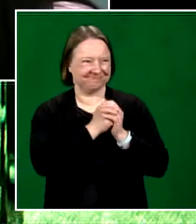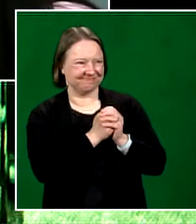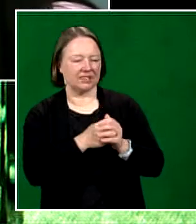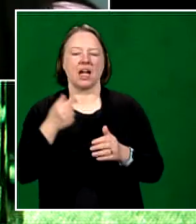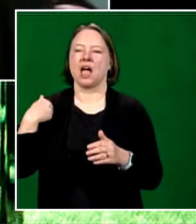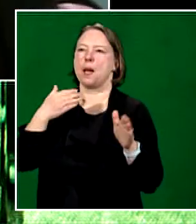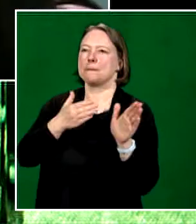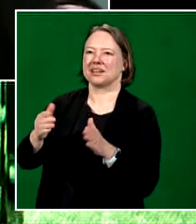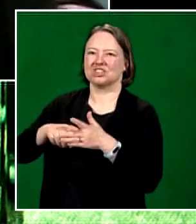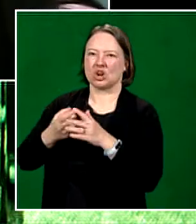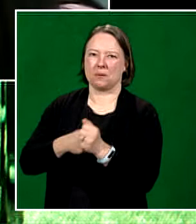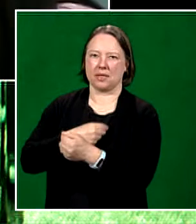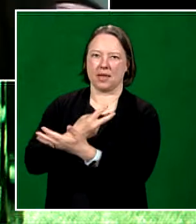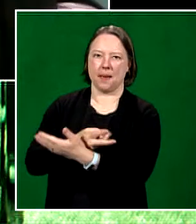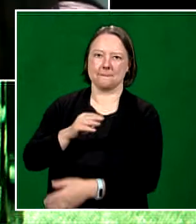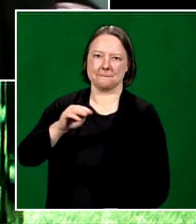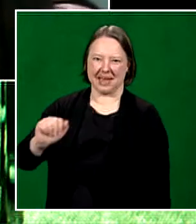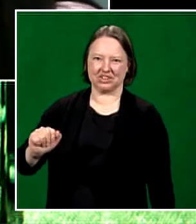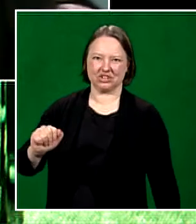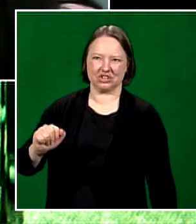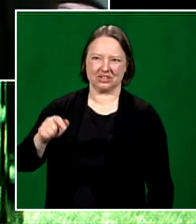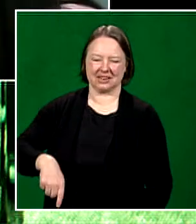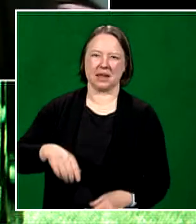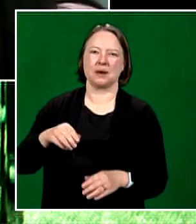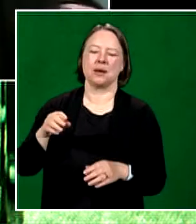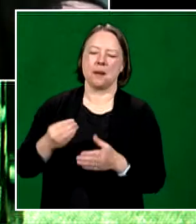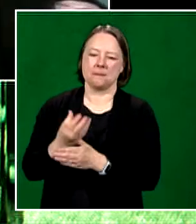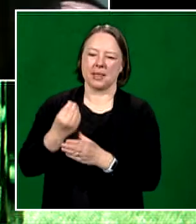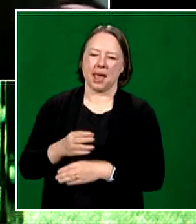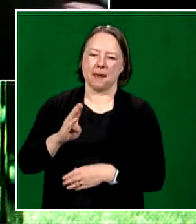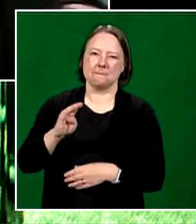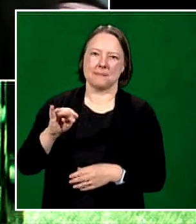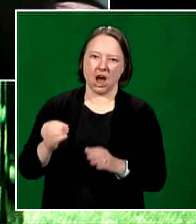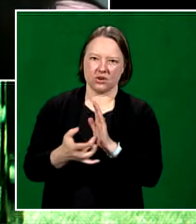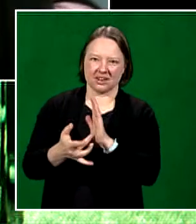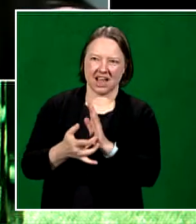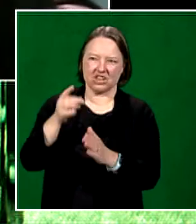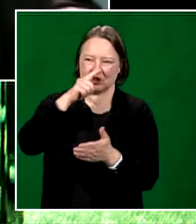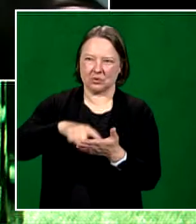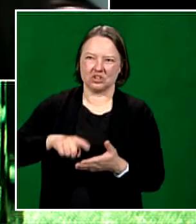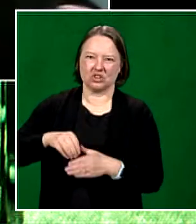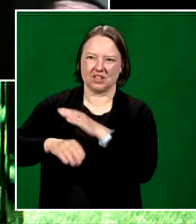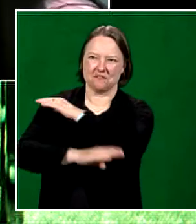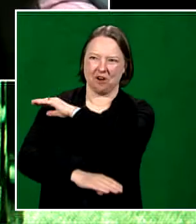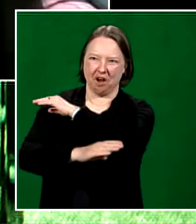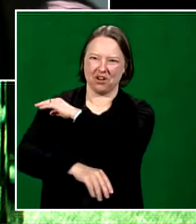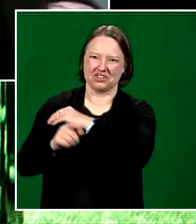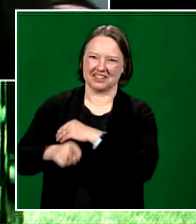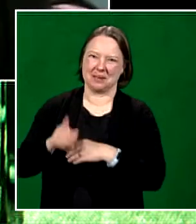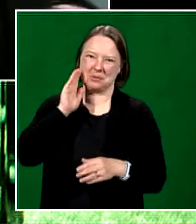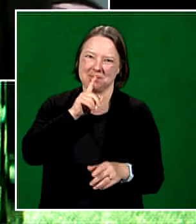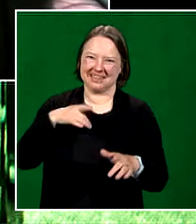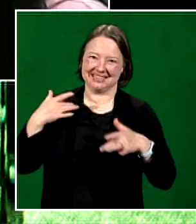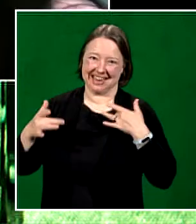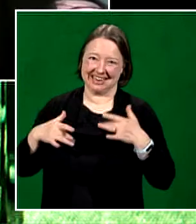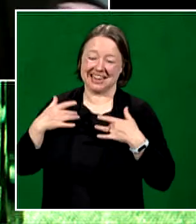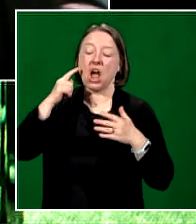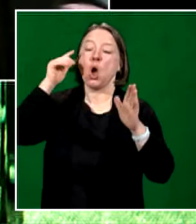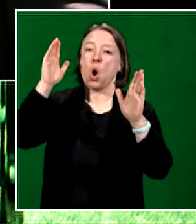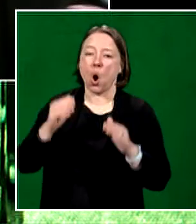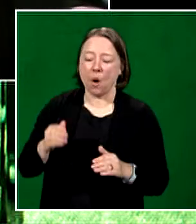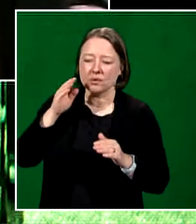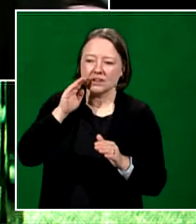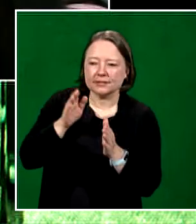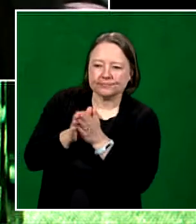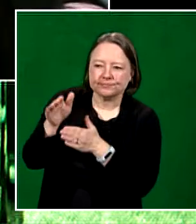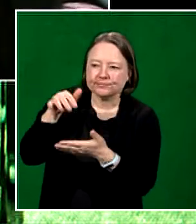to start my master's in plant biotechnology and research in the fall. So that's going to be really exciting. I hope to pursue